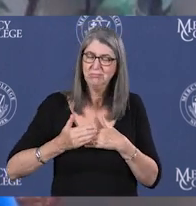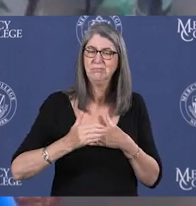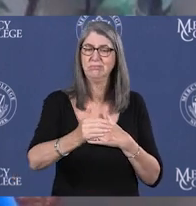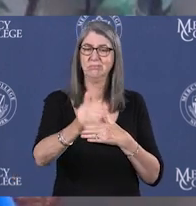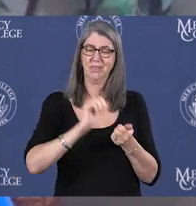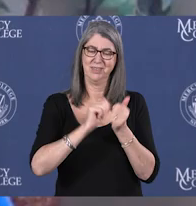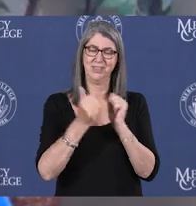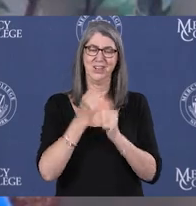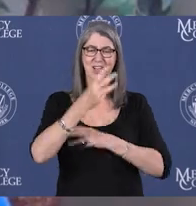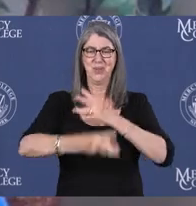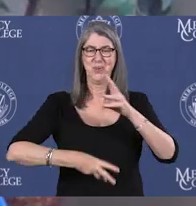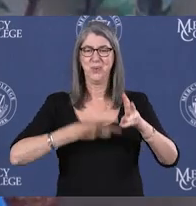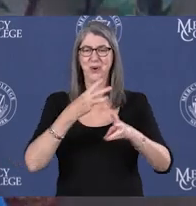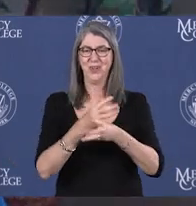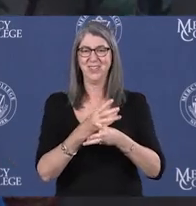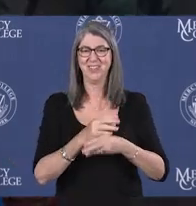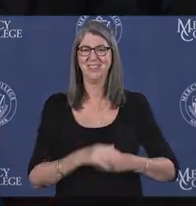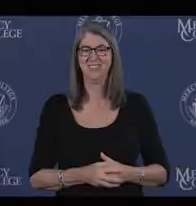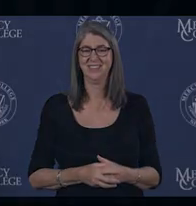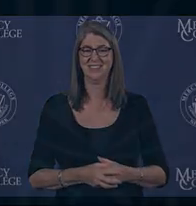and change the world.